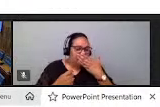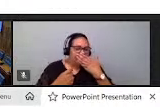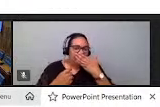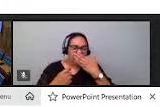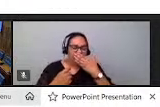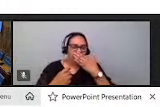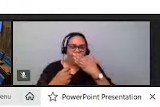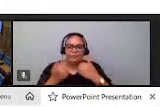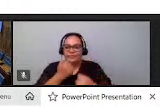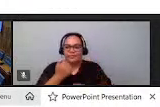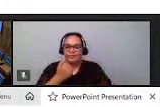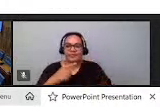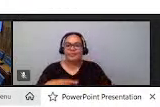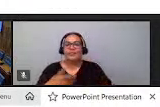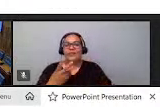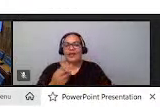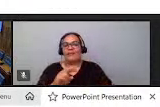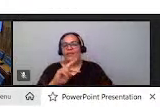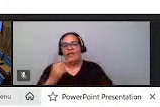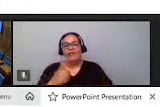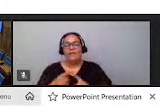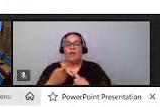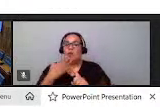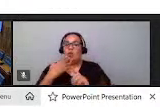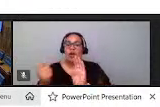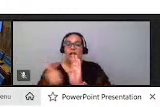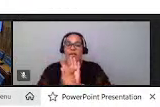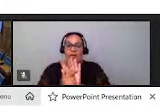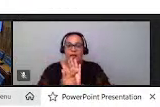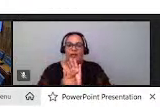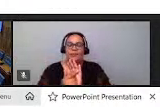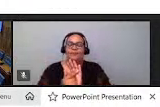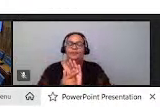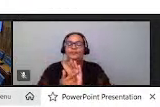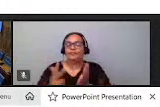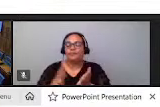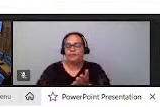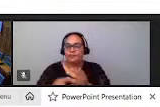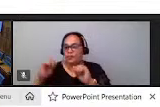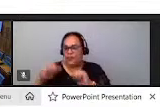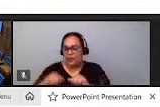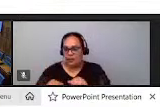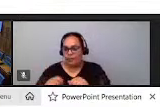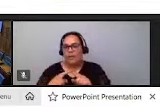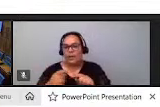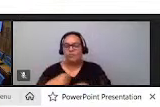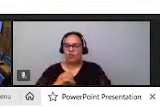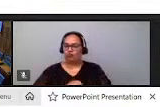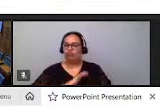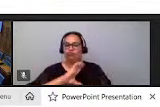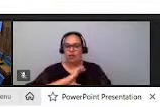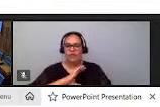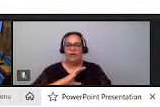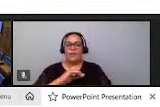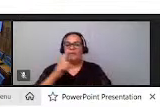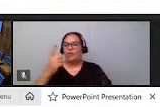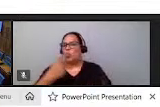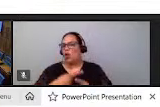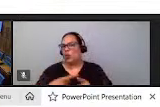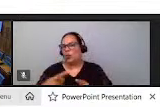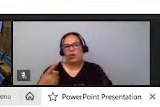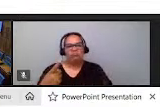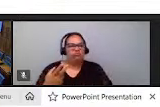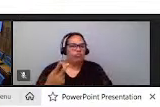is currently just waiting from a legal lease lease agreement and I'm I'm confident that in the next week or